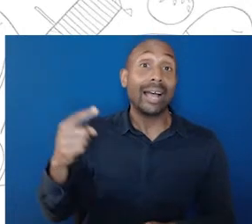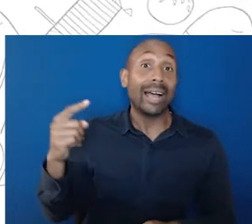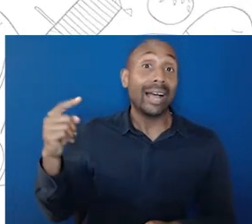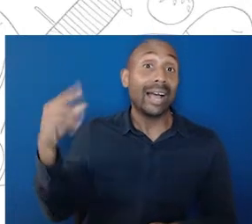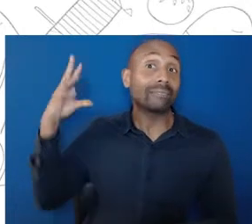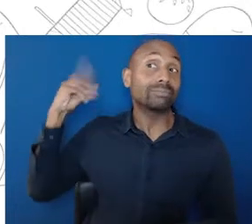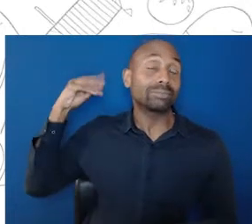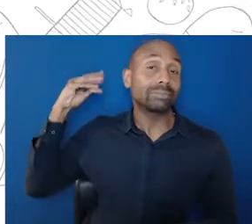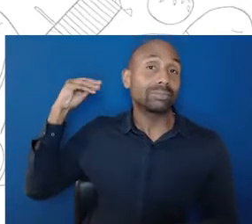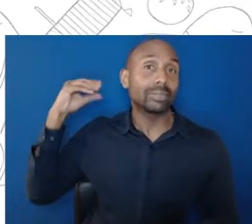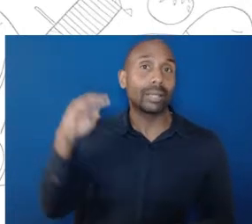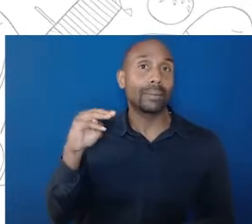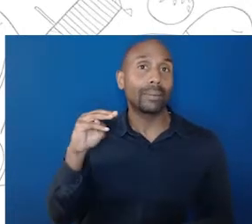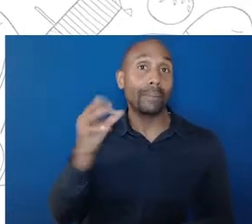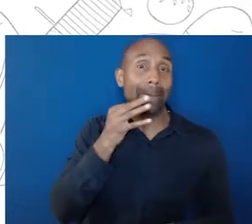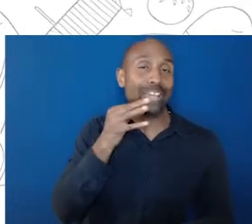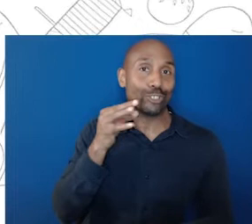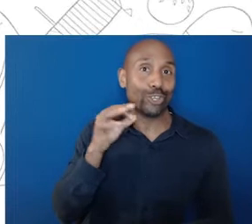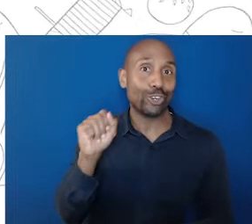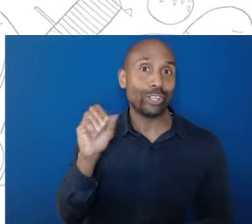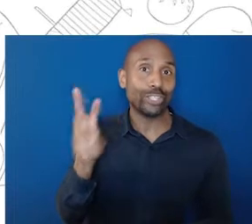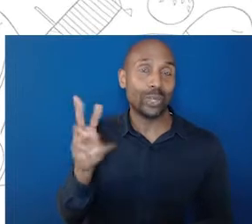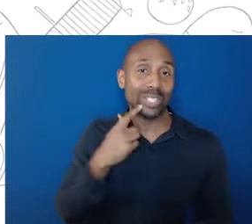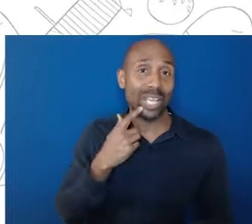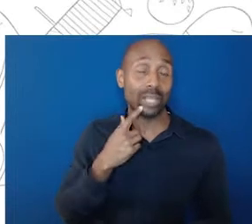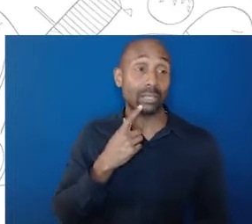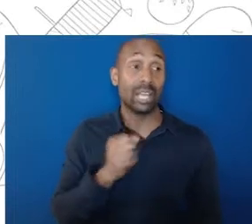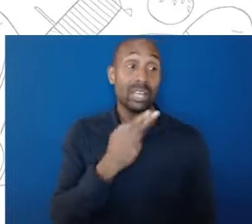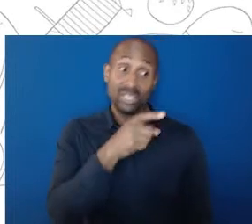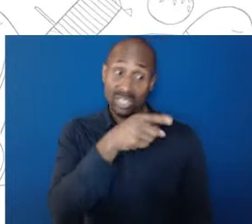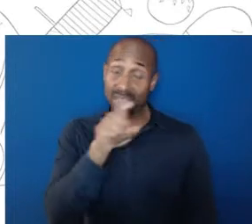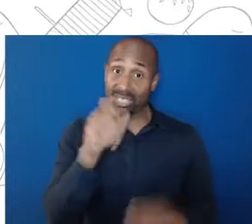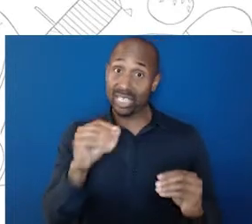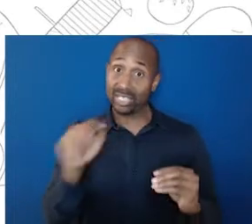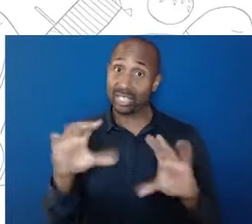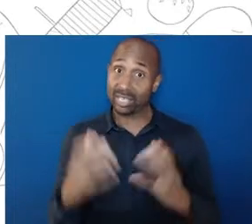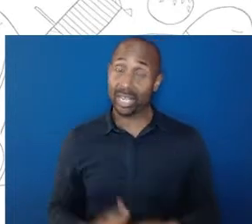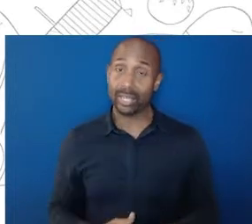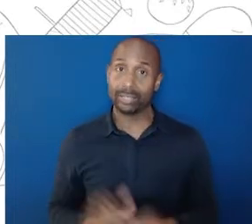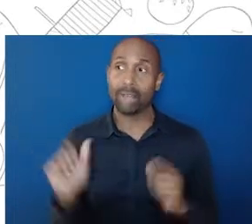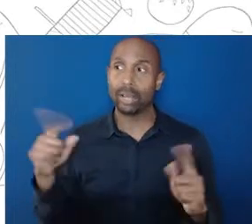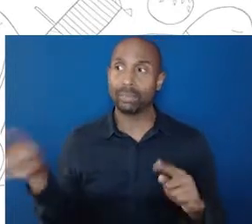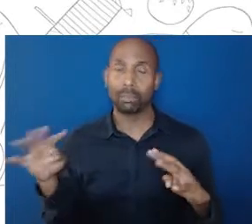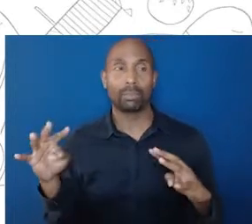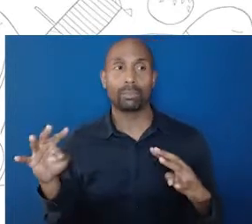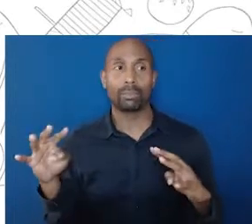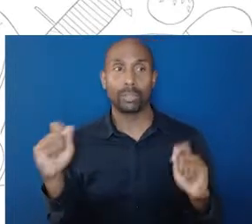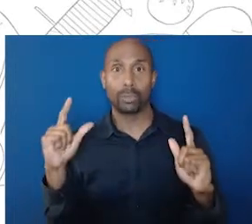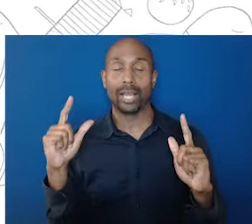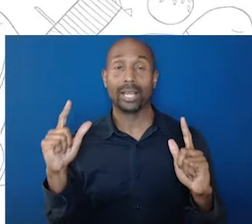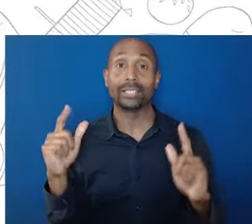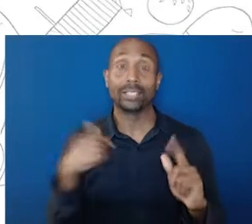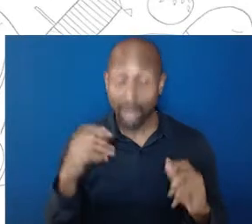So say, "She should be teaching this class," right? Like, they were all pretty surprised. And then I look up and all the men in the village